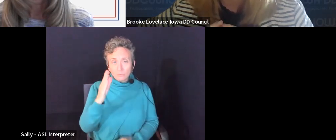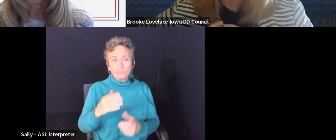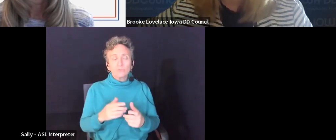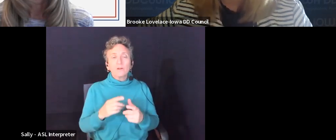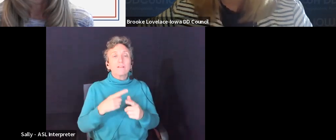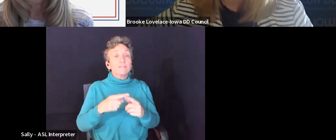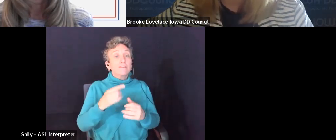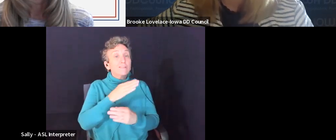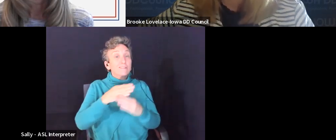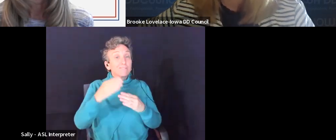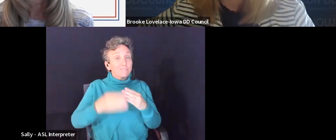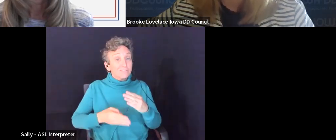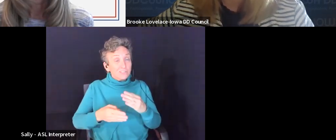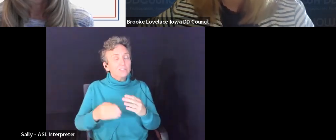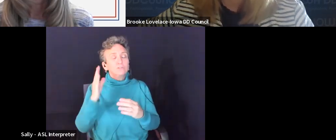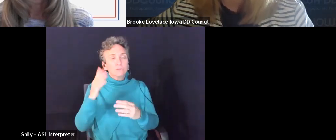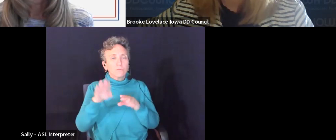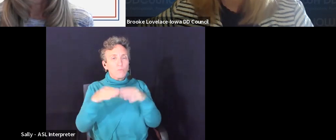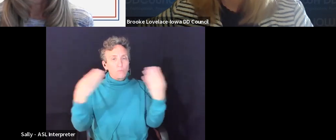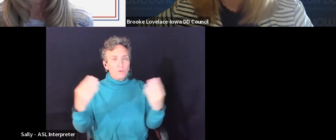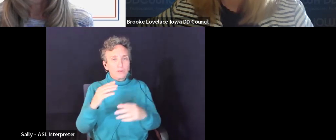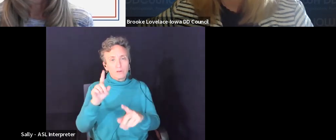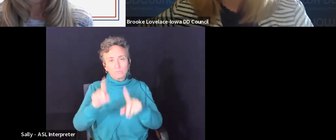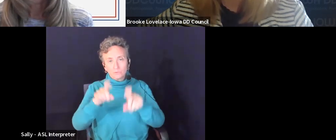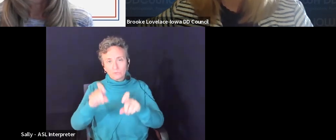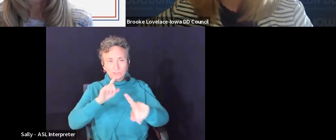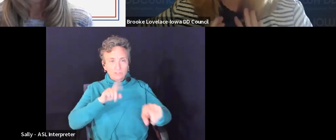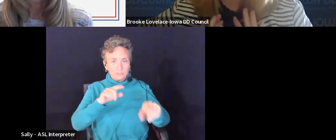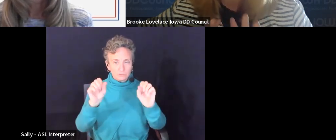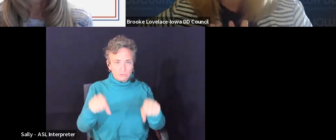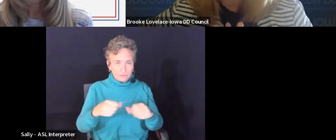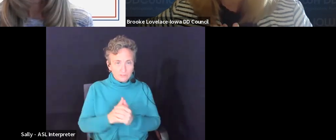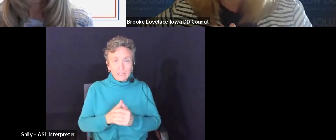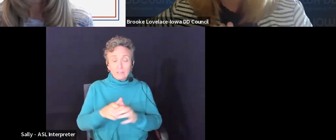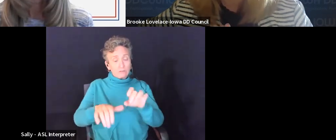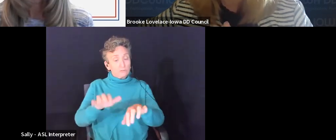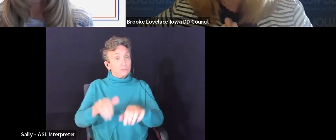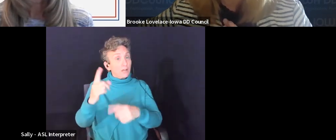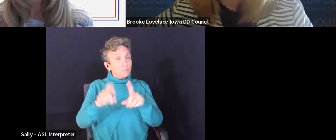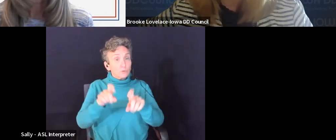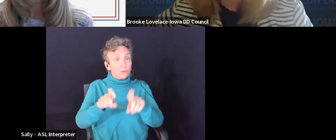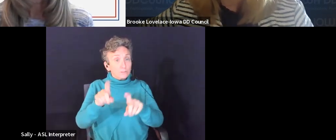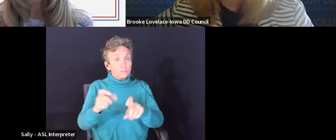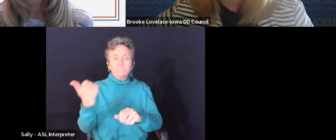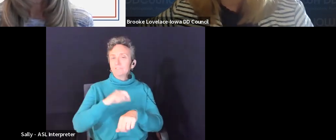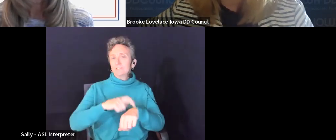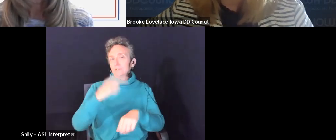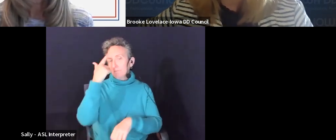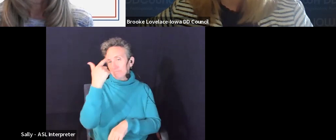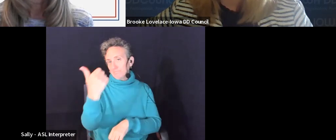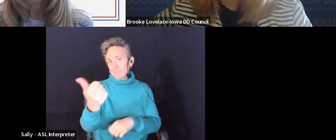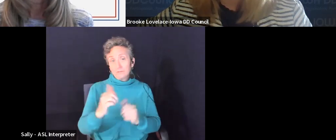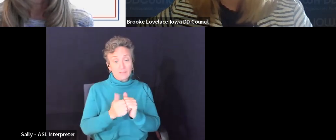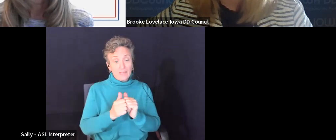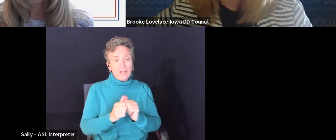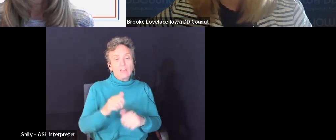the end of the presentation. Please feel free to enter your questions anytime during the presentation, and you can do that by using